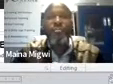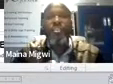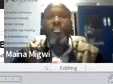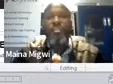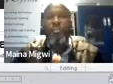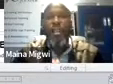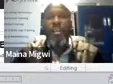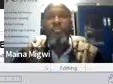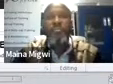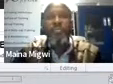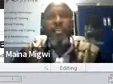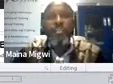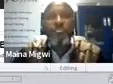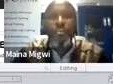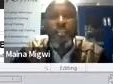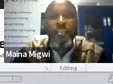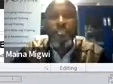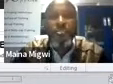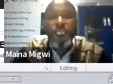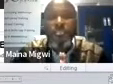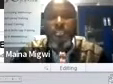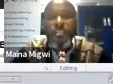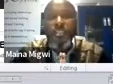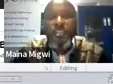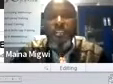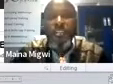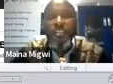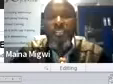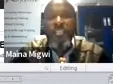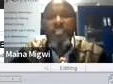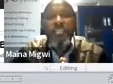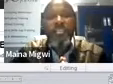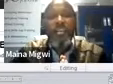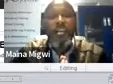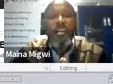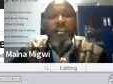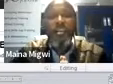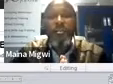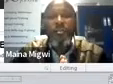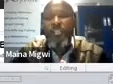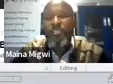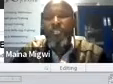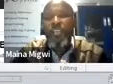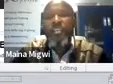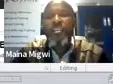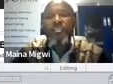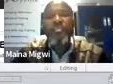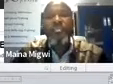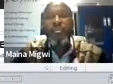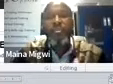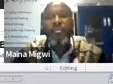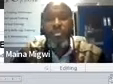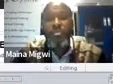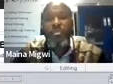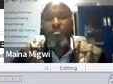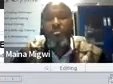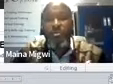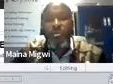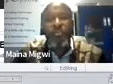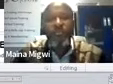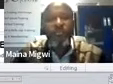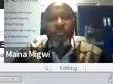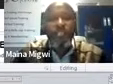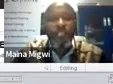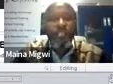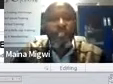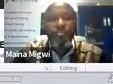of evidence apply, and the focus is on determining rights and liabilities. Again, the process is